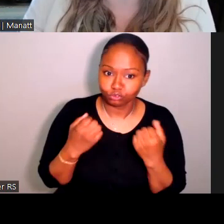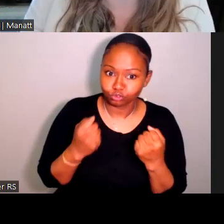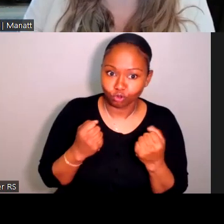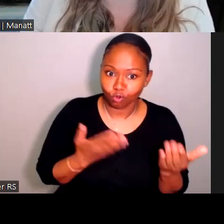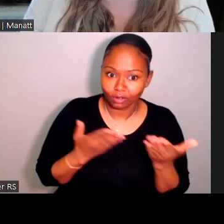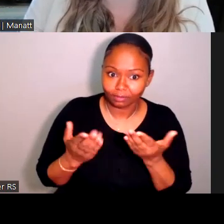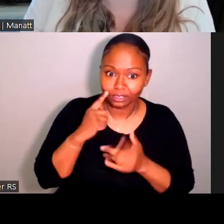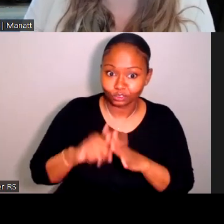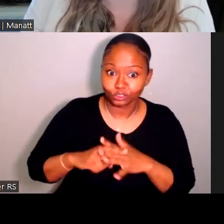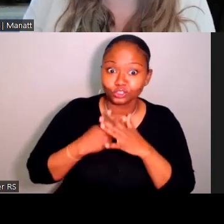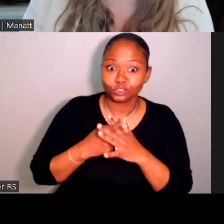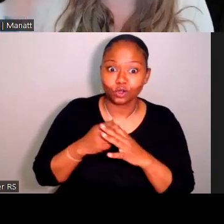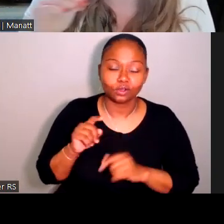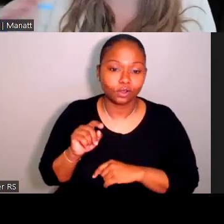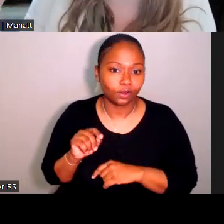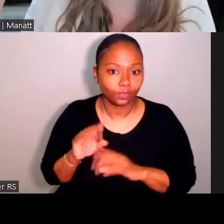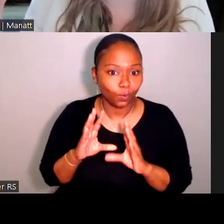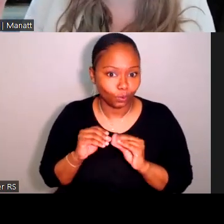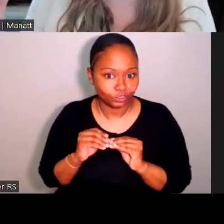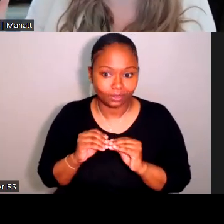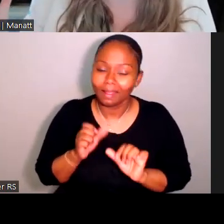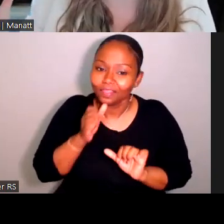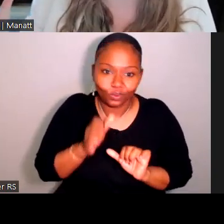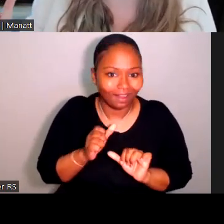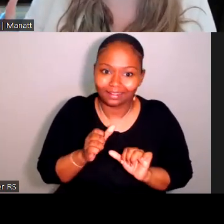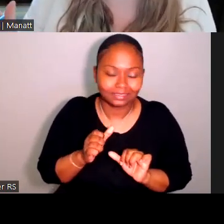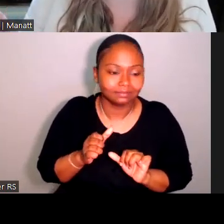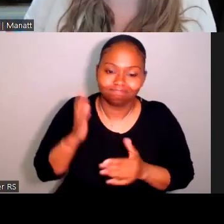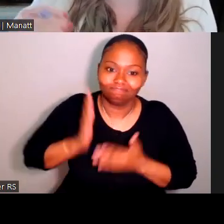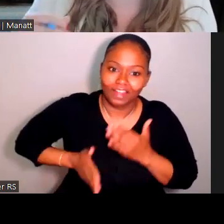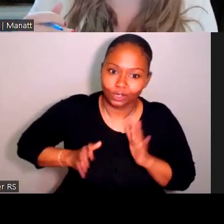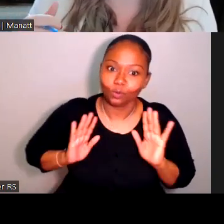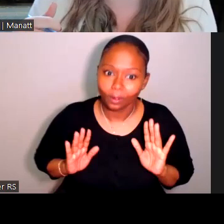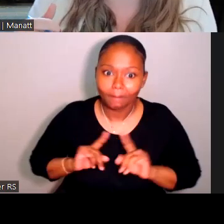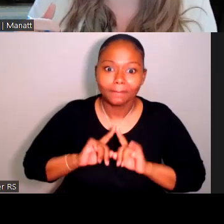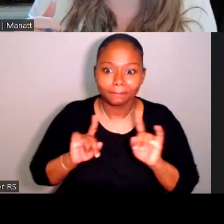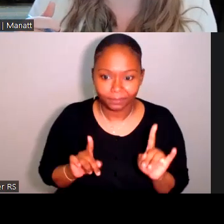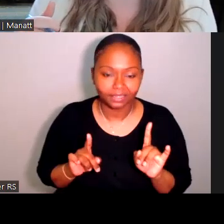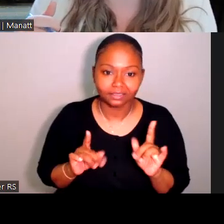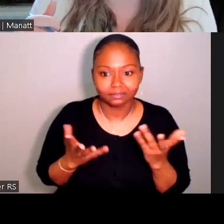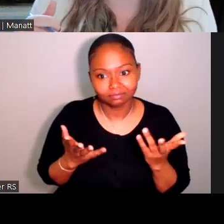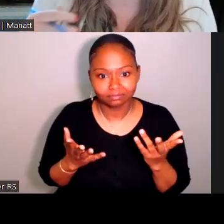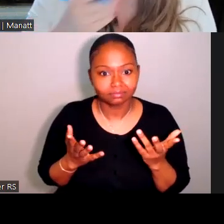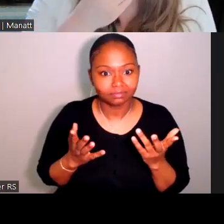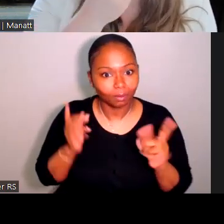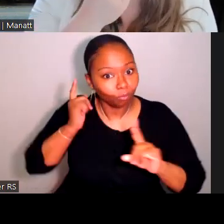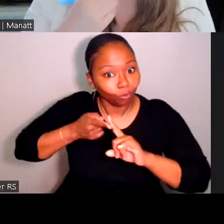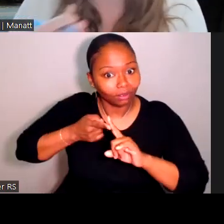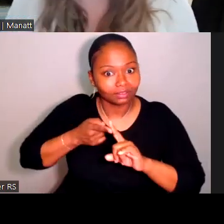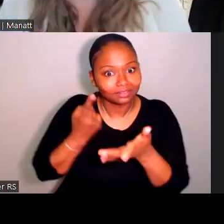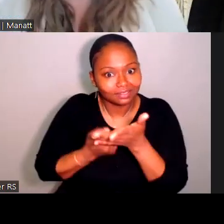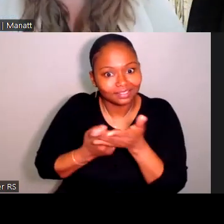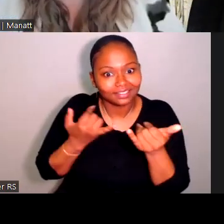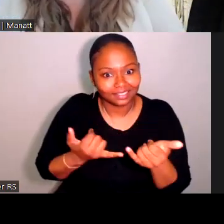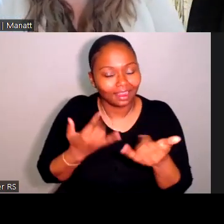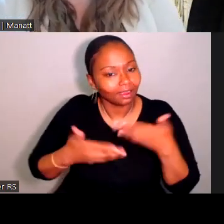begin to workshop together. These are by no means final, and the intent is to really talk them through today and to workshop them. So next